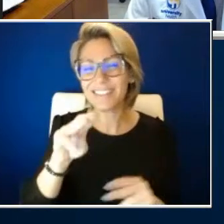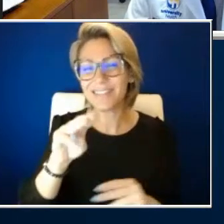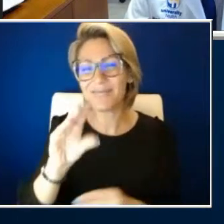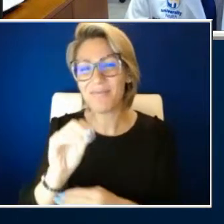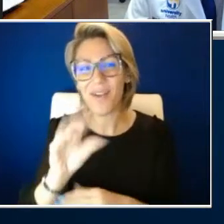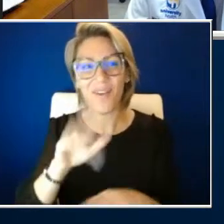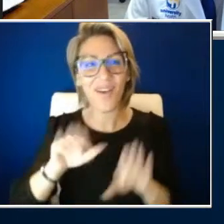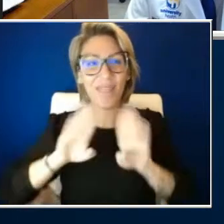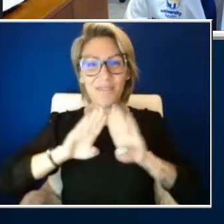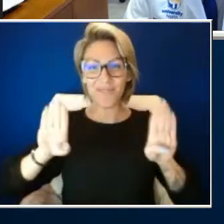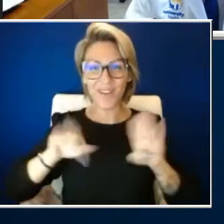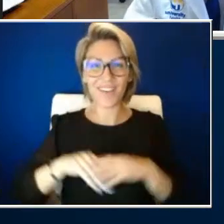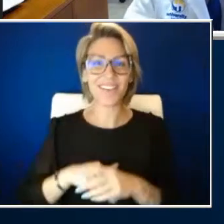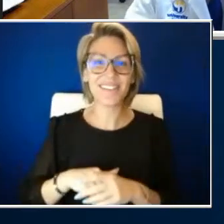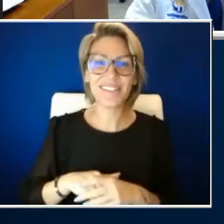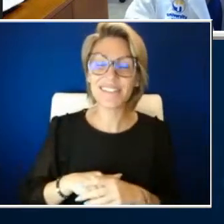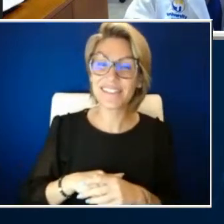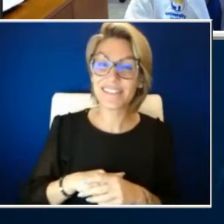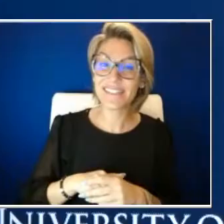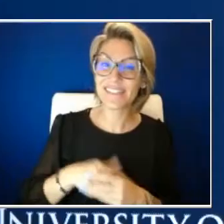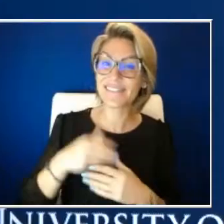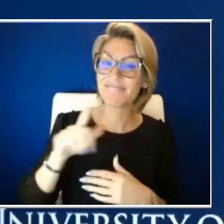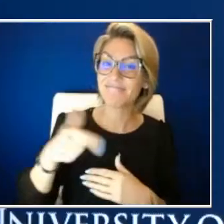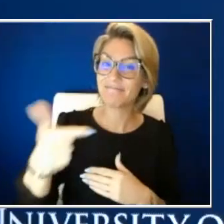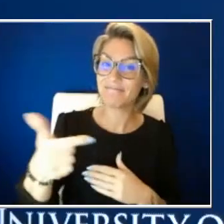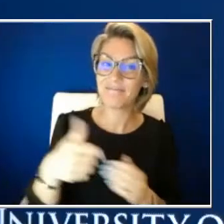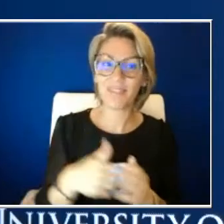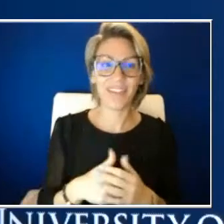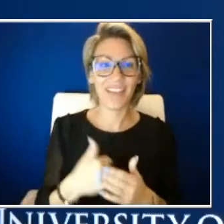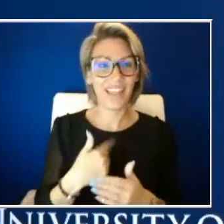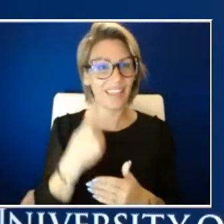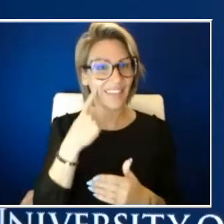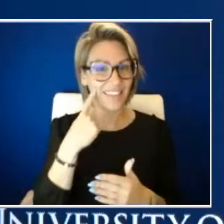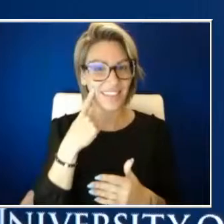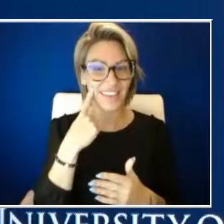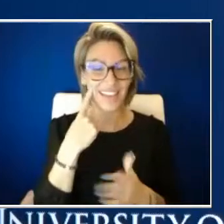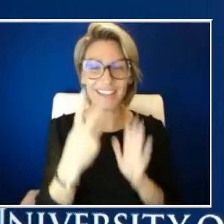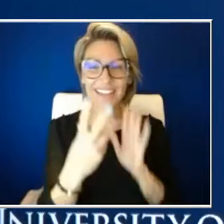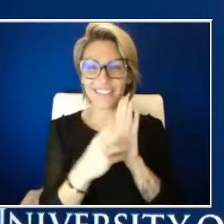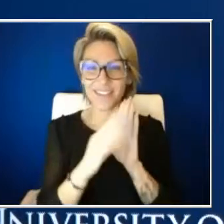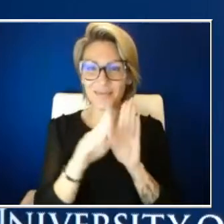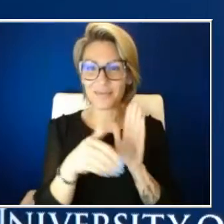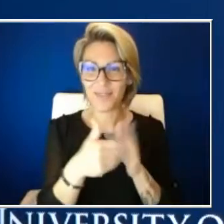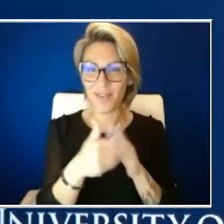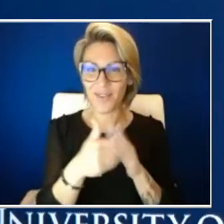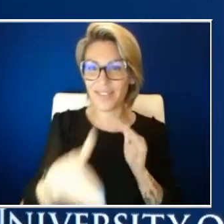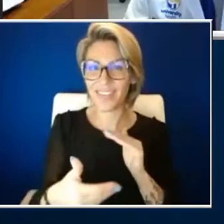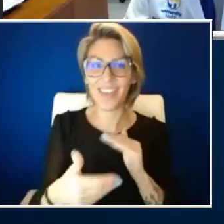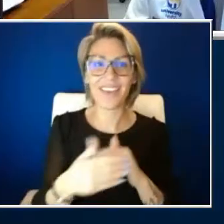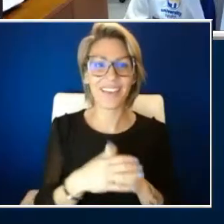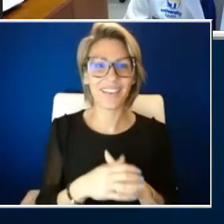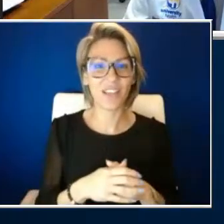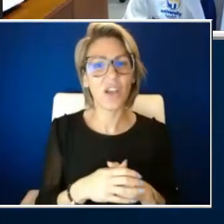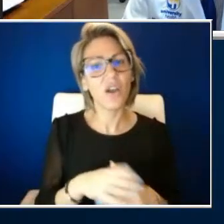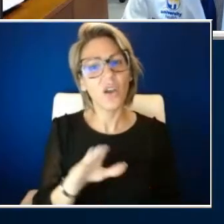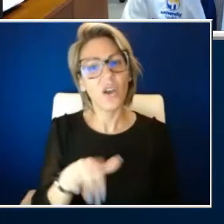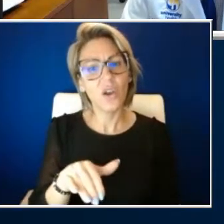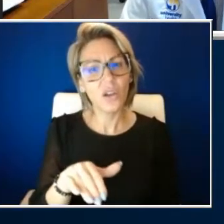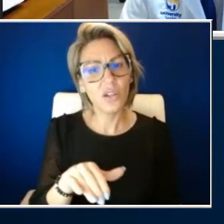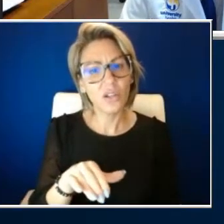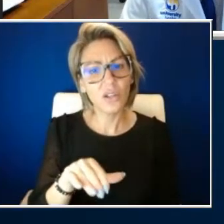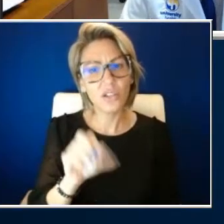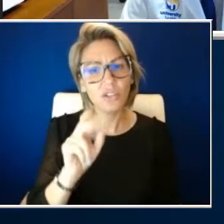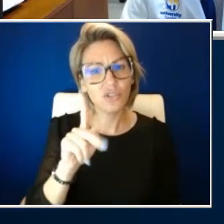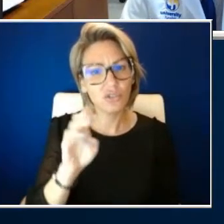right, Hawkeye, final thought. I mean, I think it is to echo all of our guest thoughts. I totally Actually, agree. wait a minute. Dr. Sridhar, did I turn to you? I don't think I